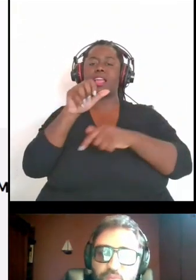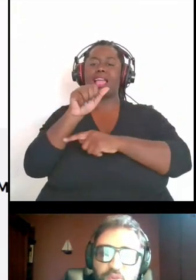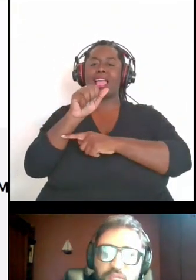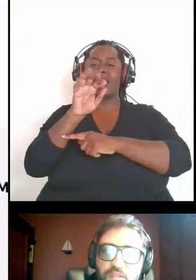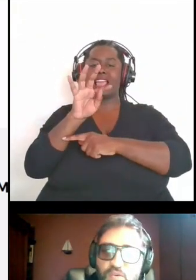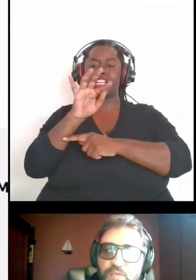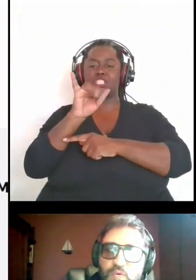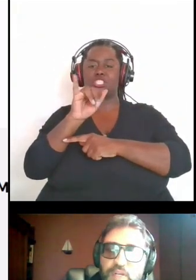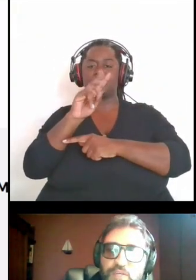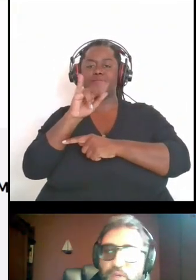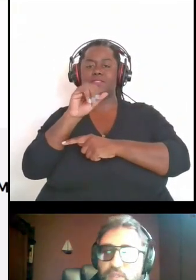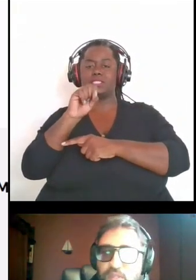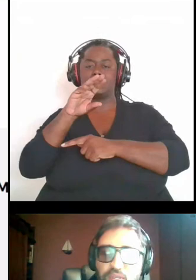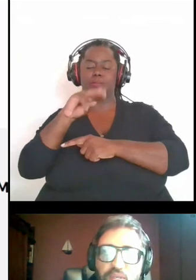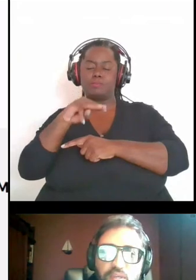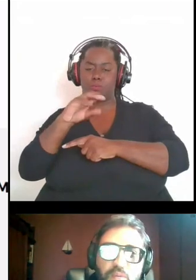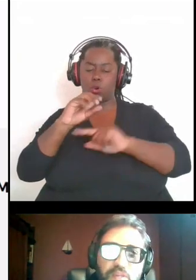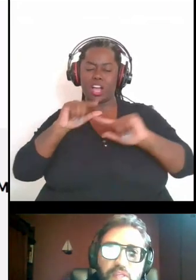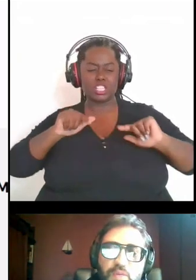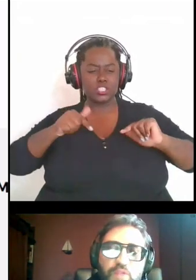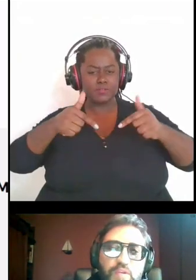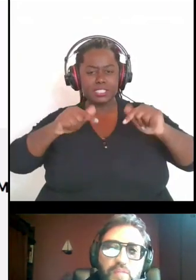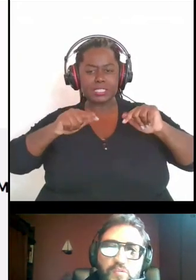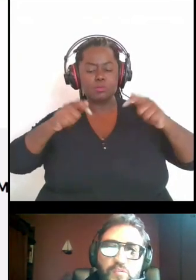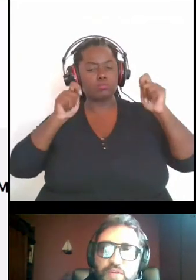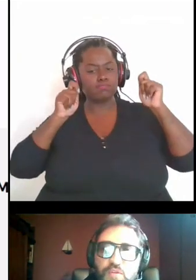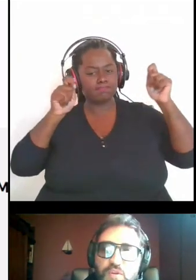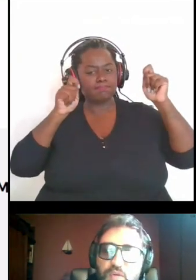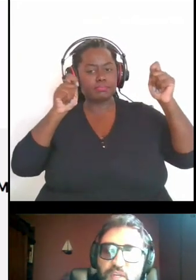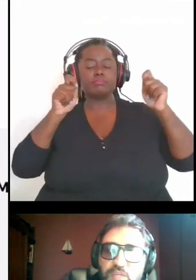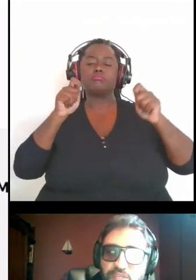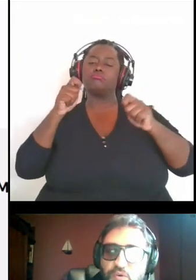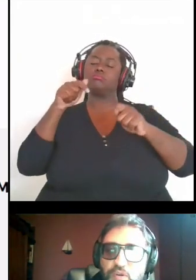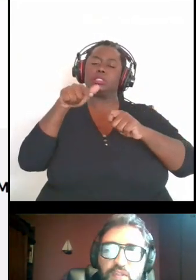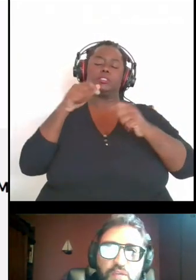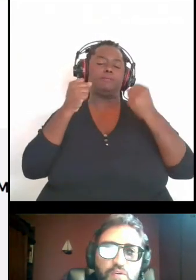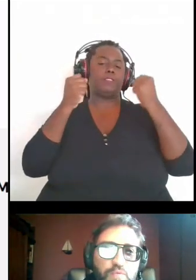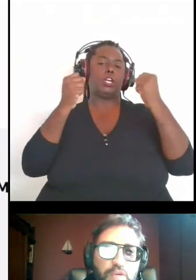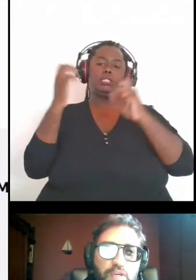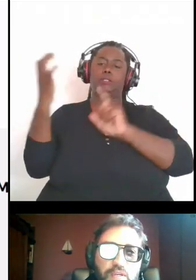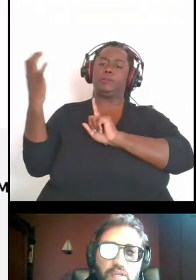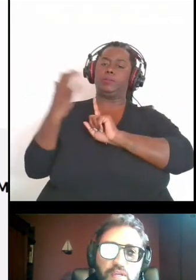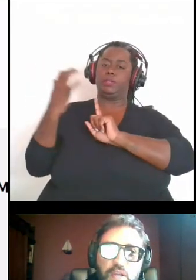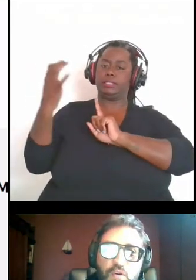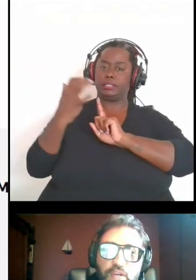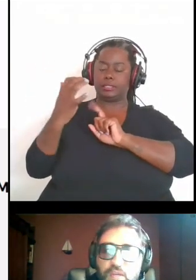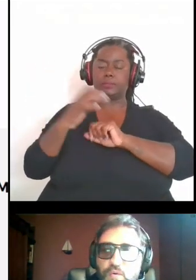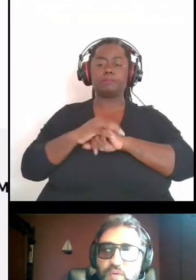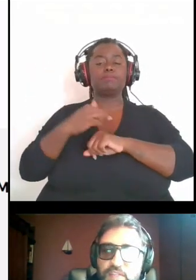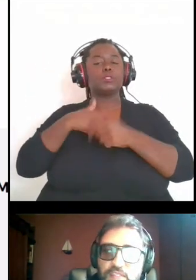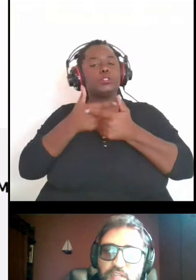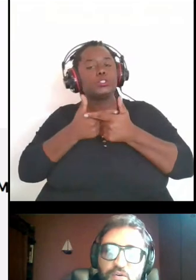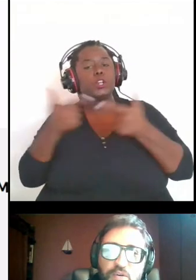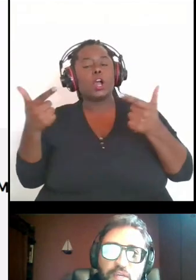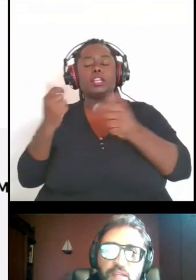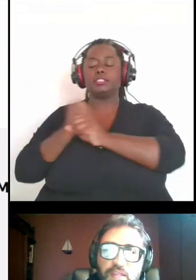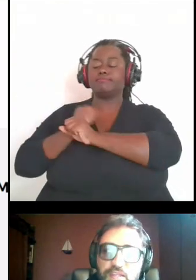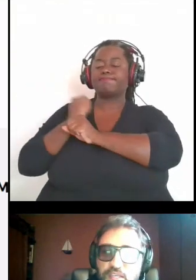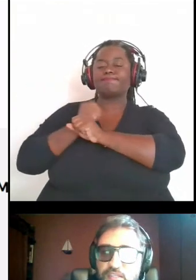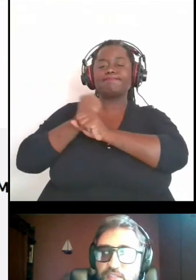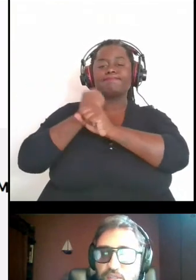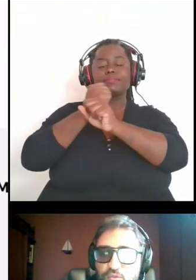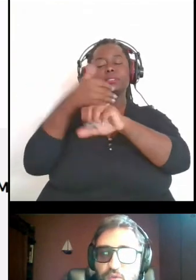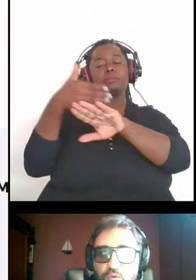activism this is one of the first influences I've had in my life for many years